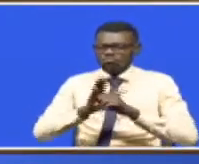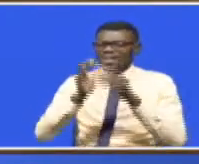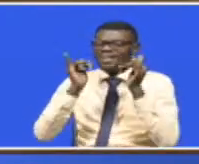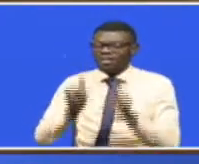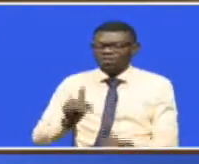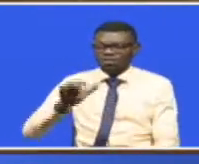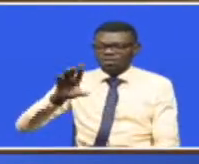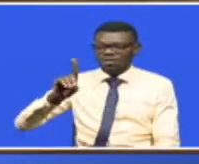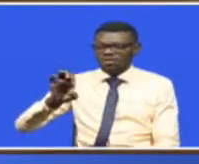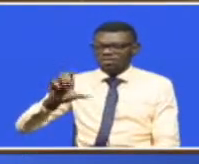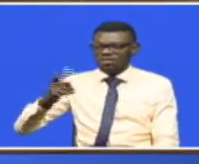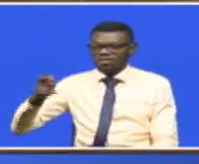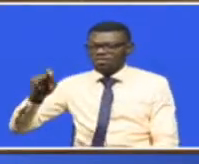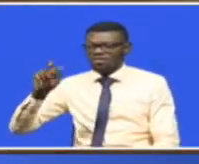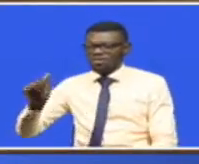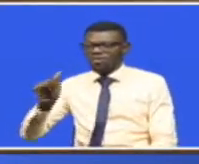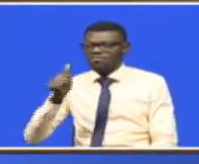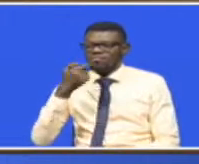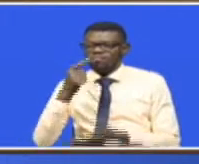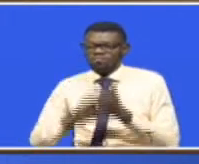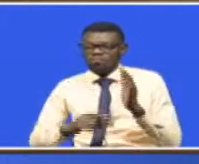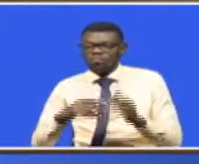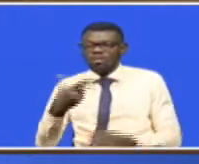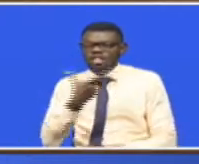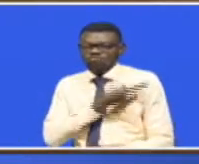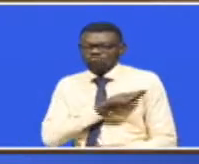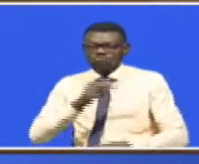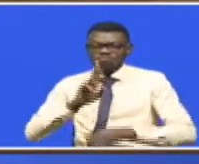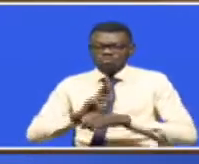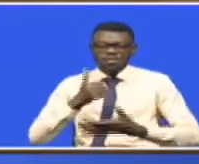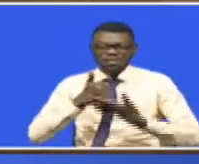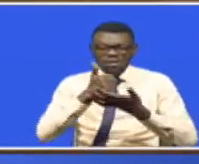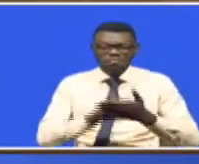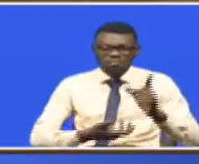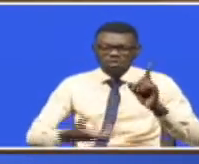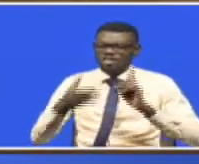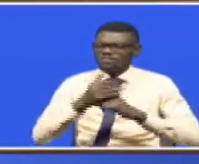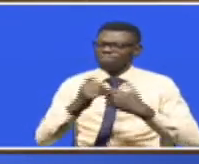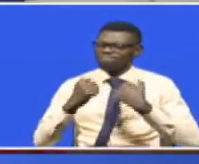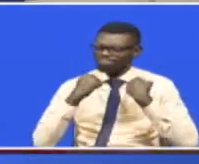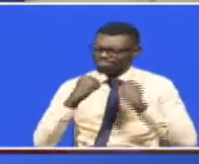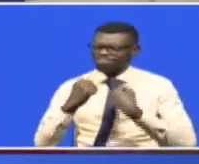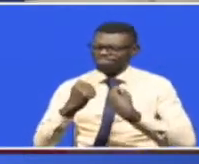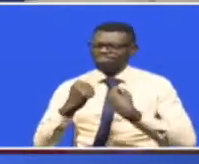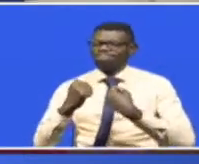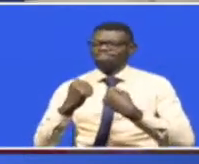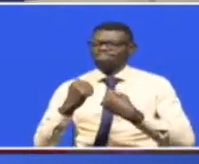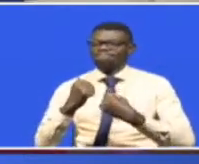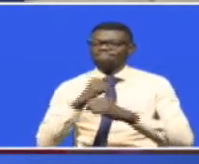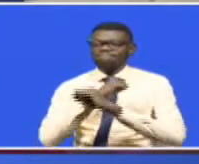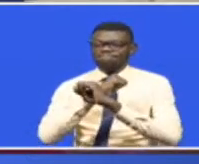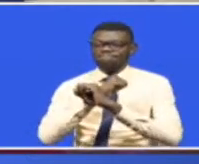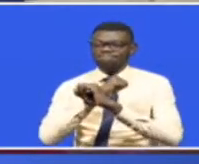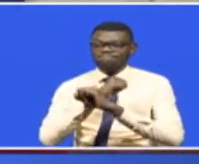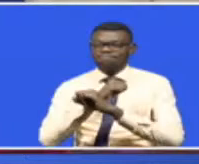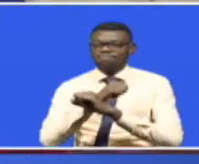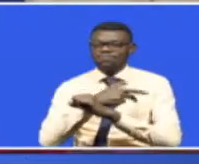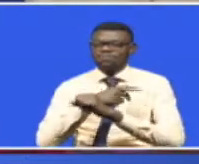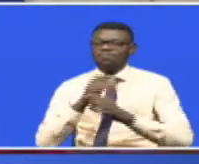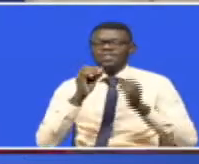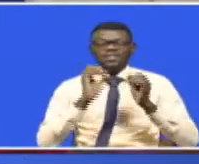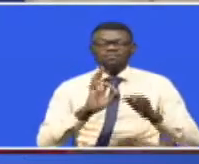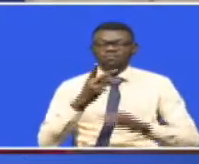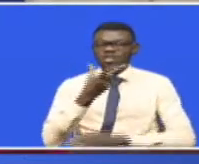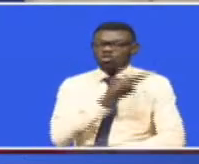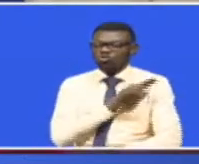urging residents to take advantage of the recently received vaccines so as to achieve herd immunity. So wale ambao wajachanjwa,